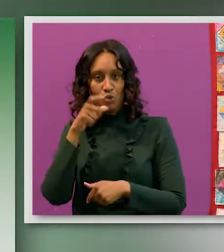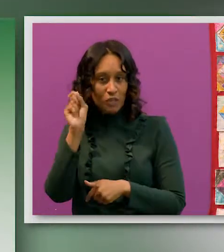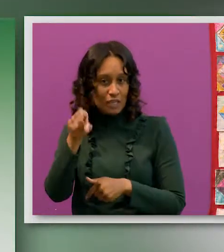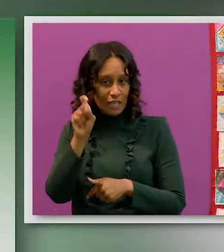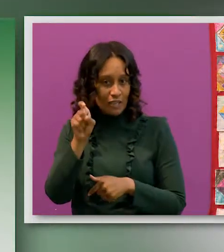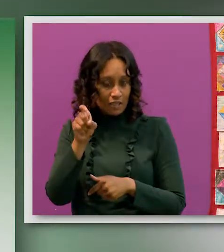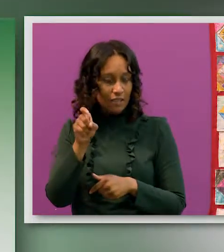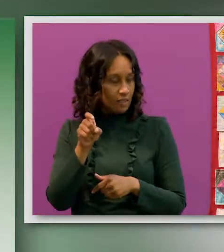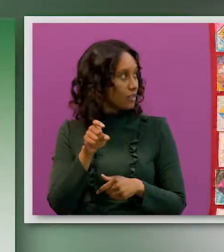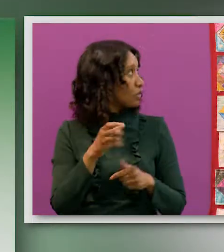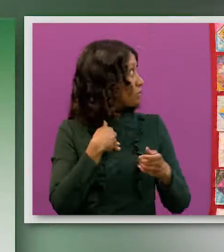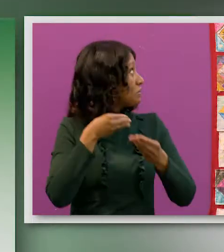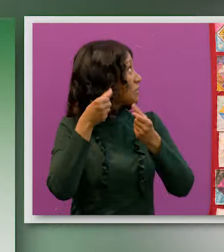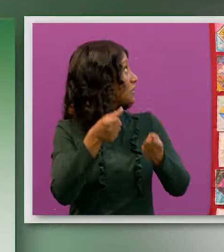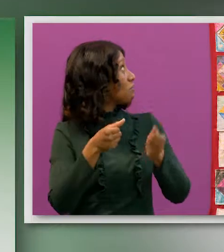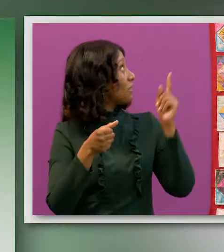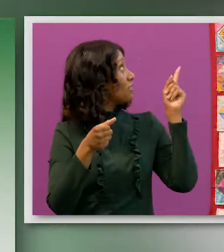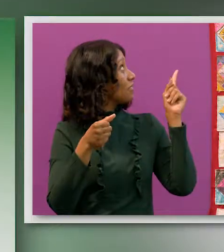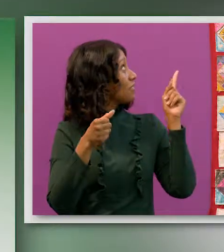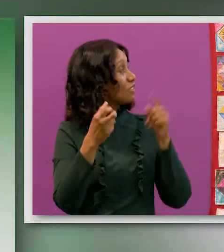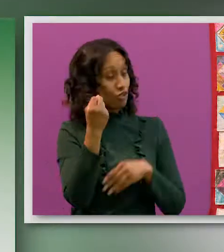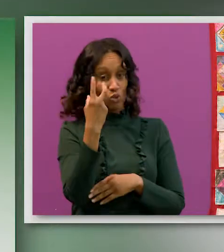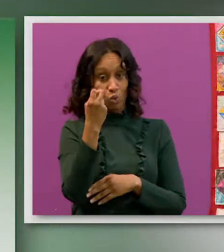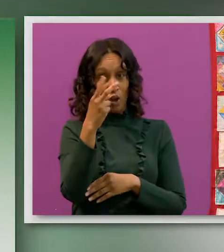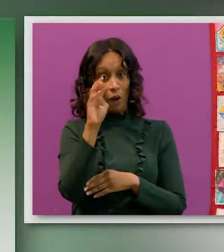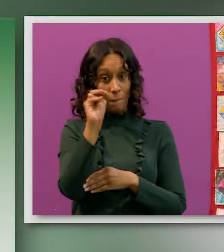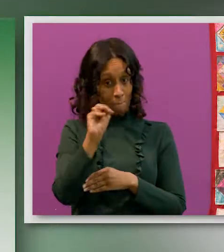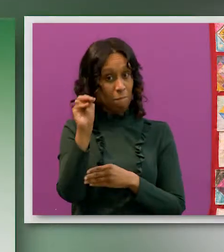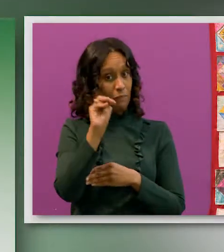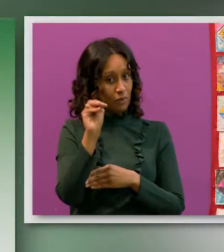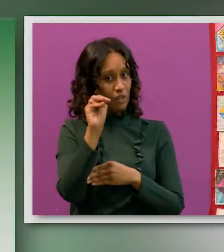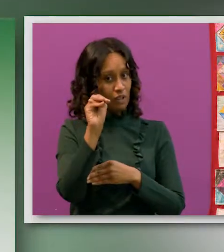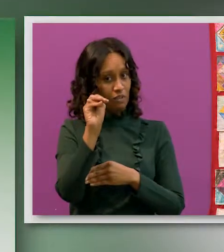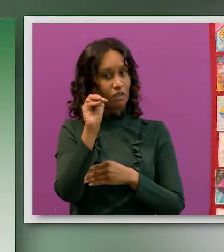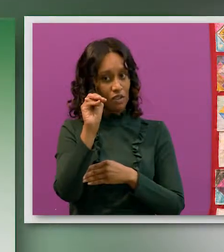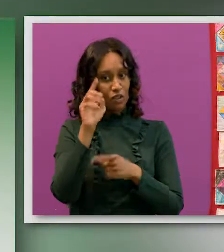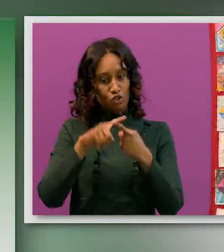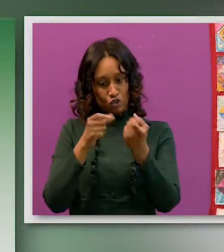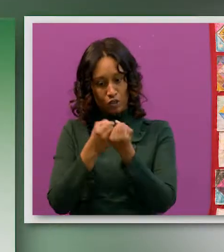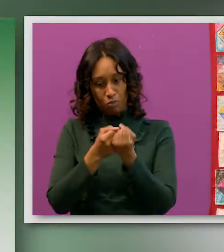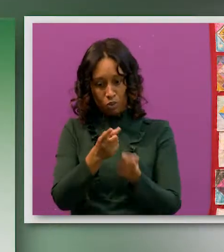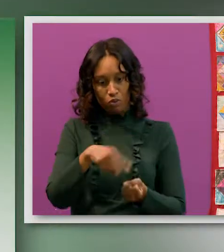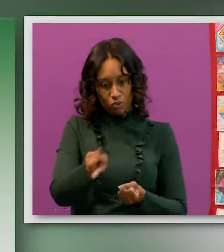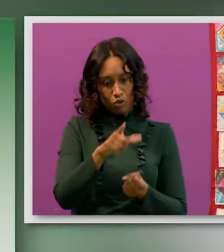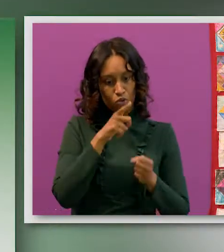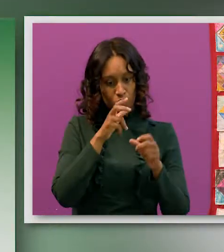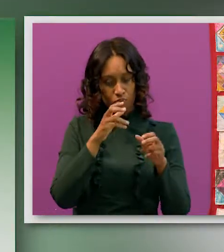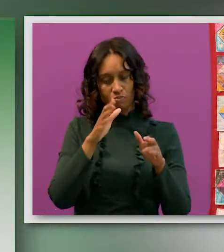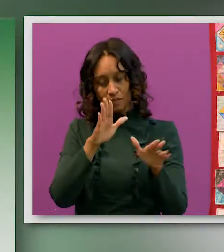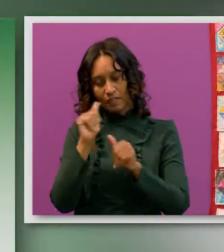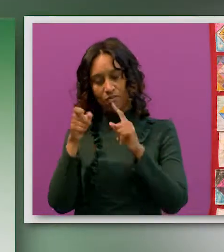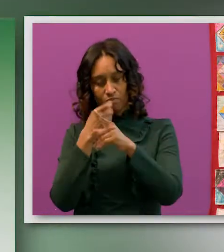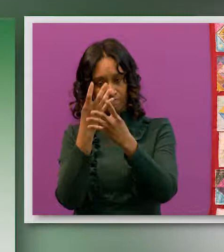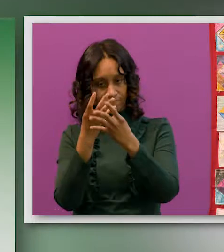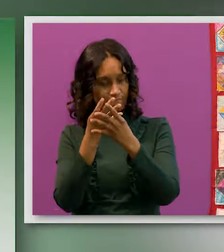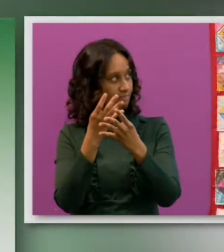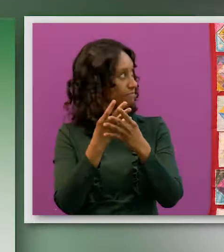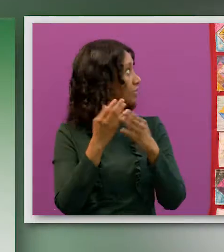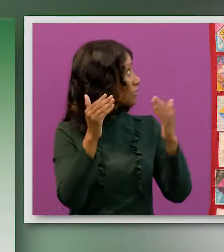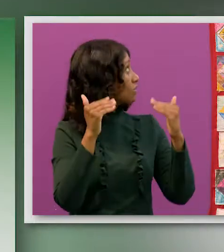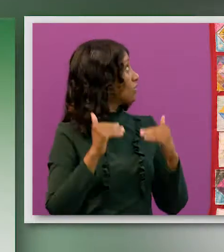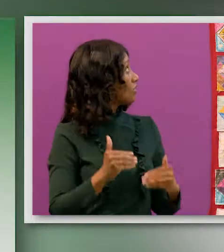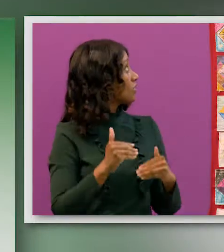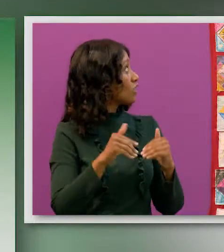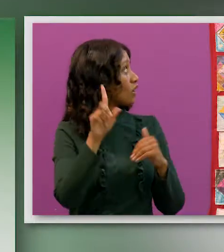limits. We've spent $12 million in programs that divert young people from the criminal justice system. $1 million to make sure that